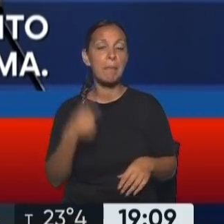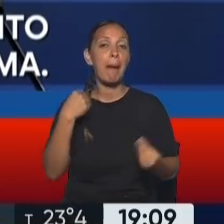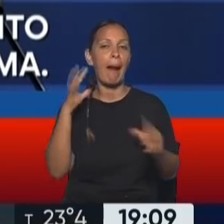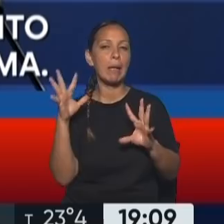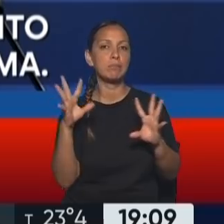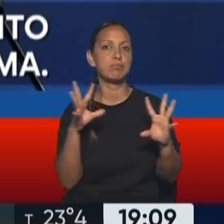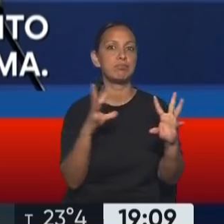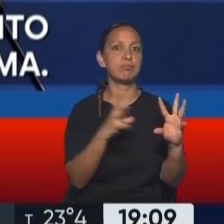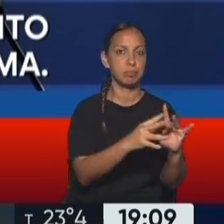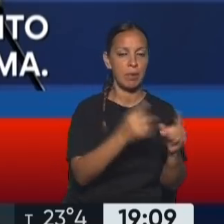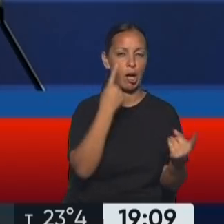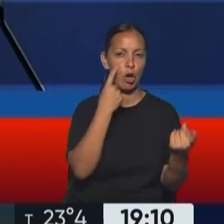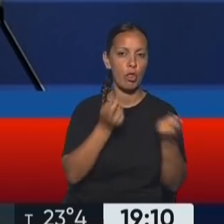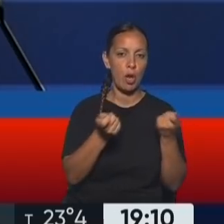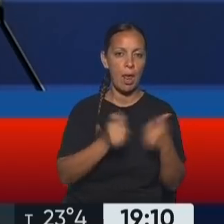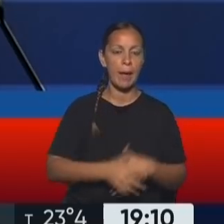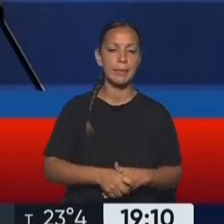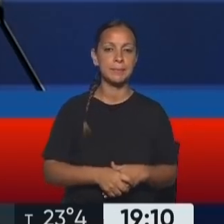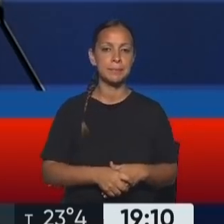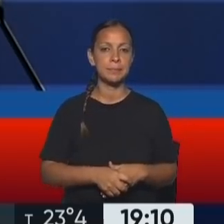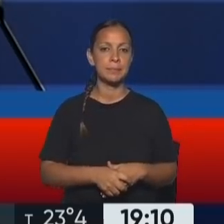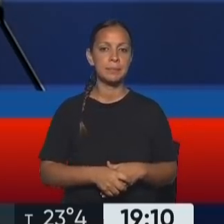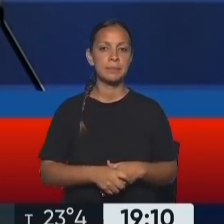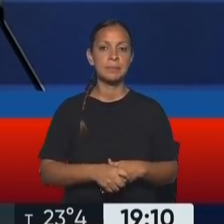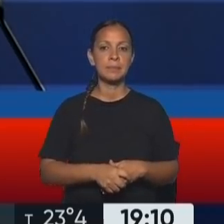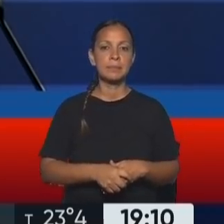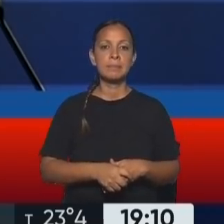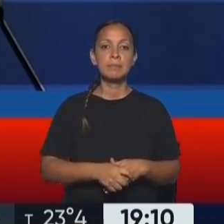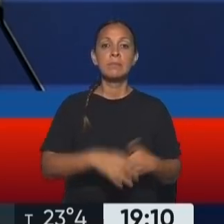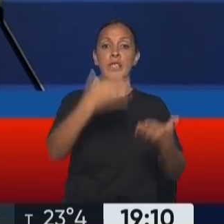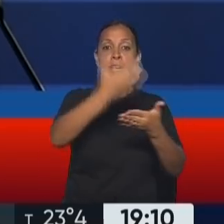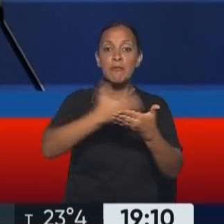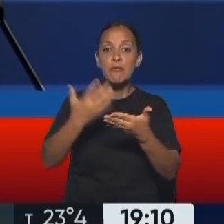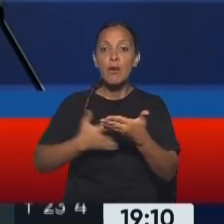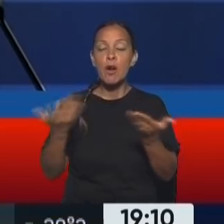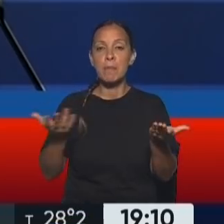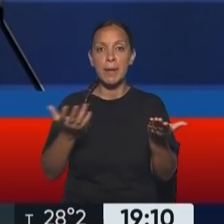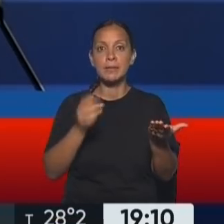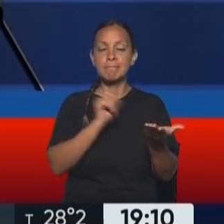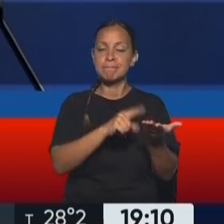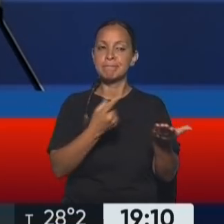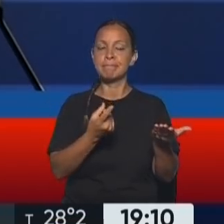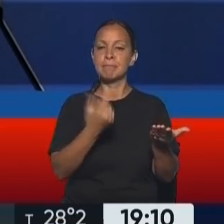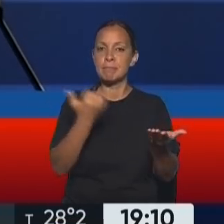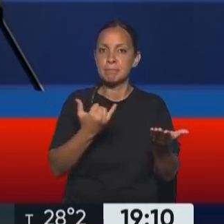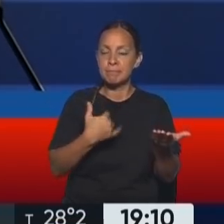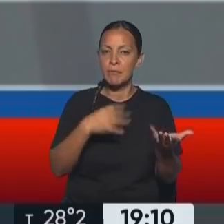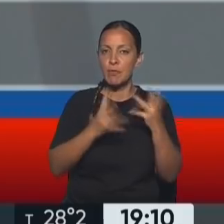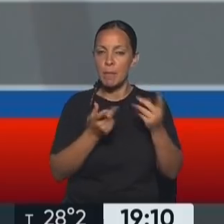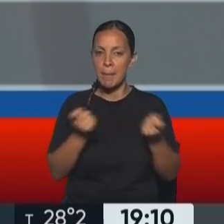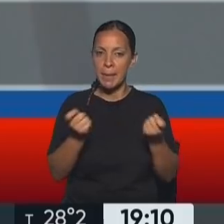Russian forces to gain control of it. We cannot contest or refute reports that they are in fact in control